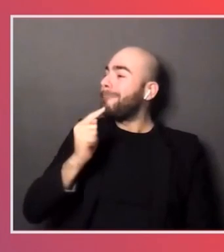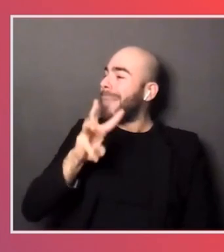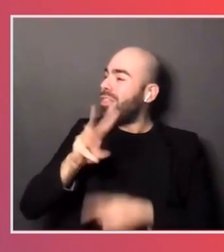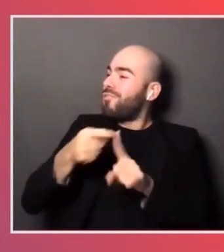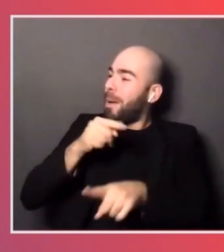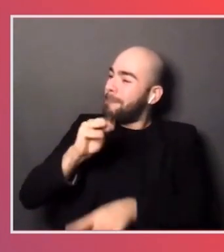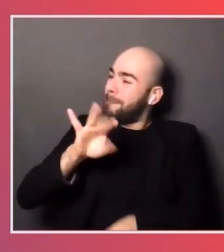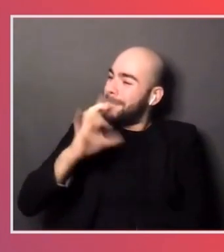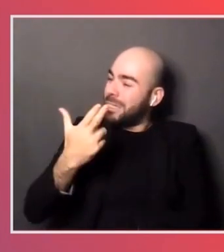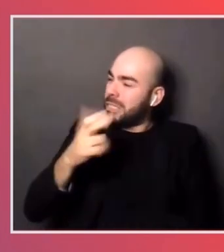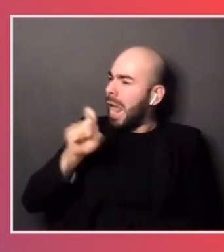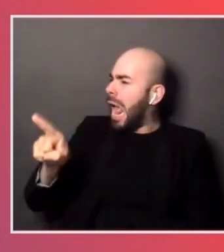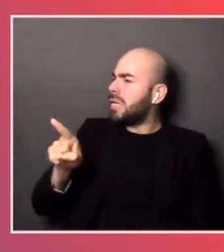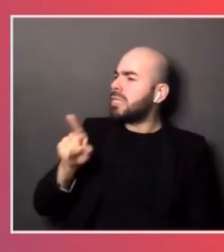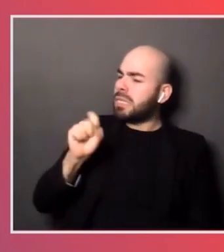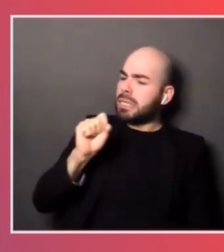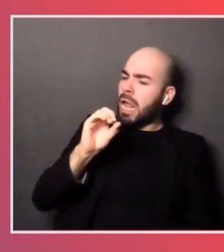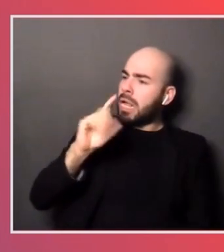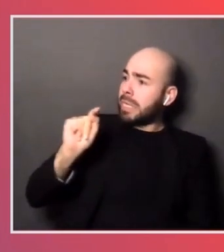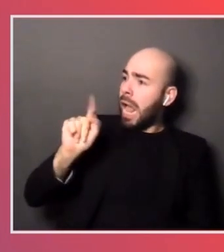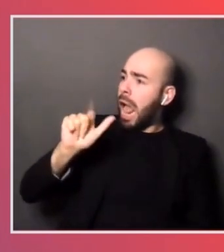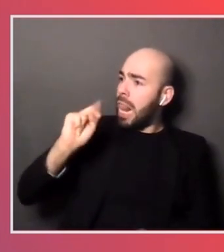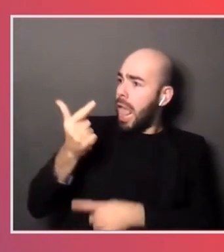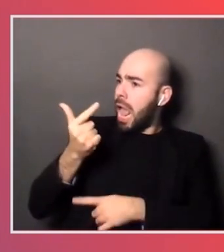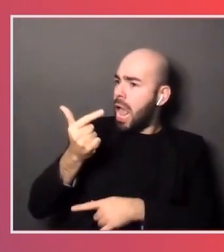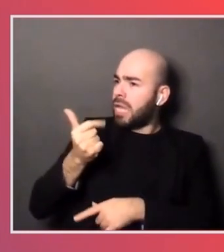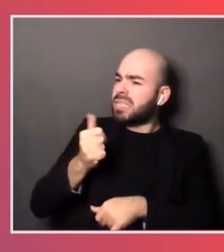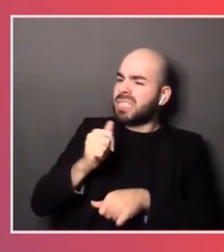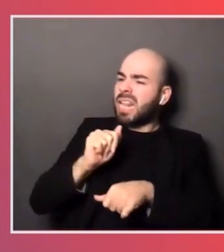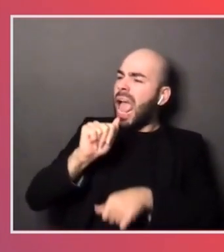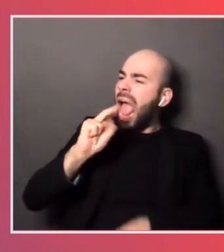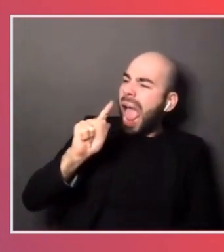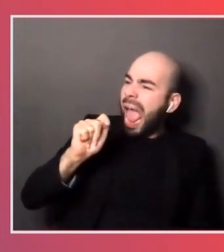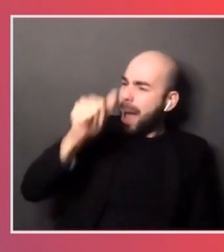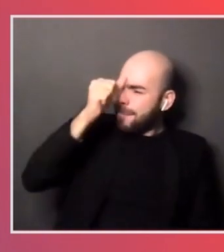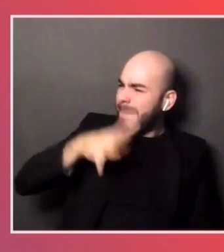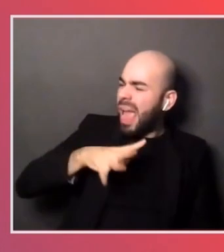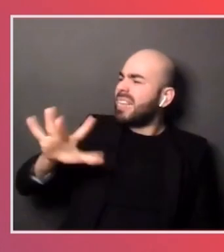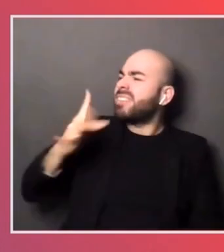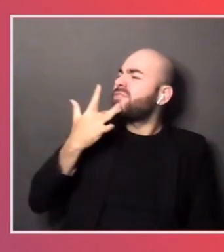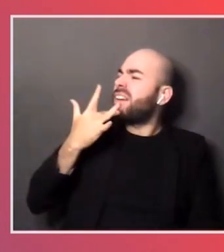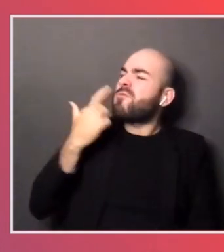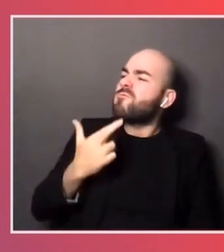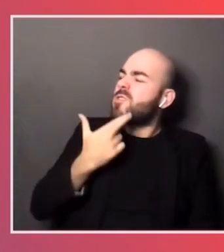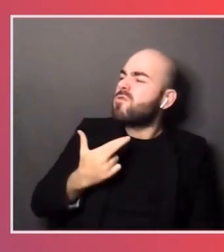know what? What's Scott Lang's favorite Rush song, and what's your favorite Rush song? Ooh,